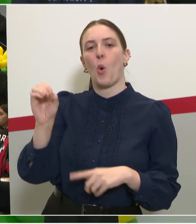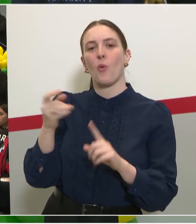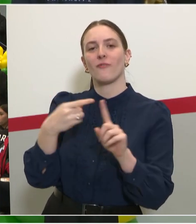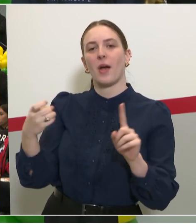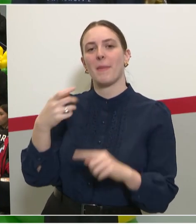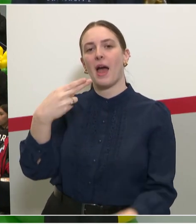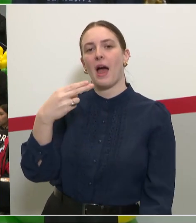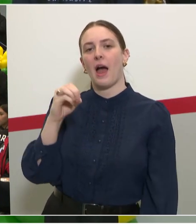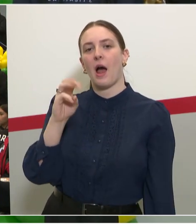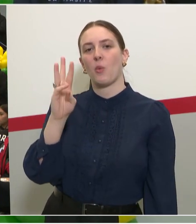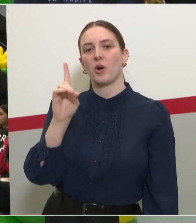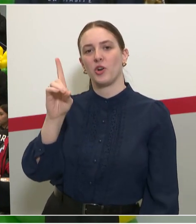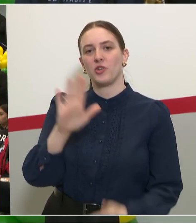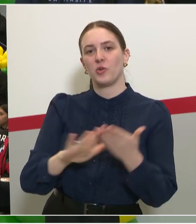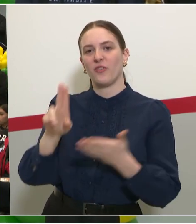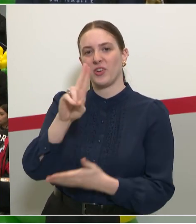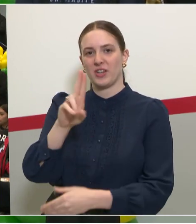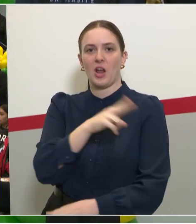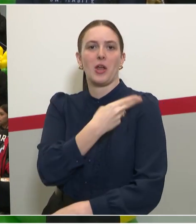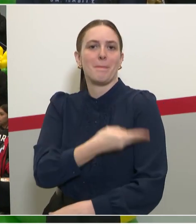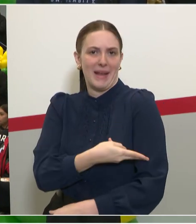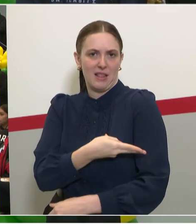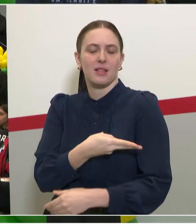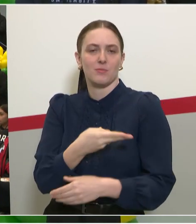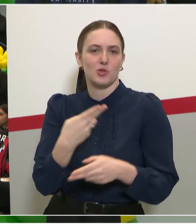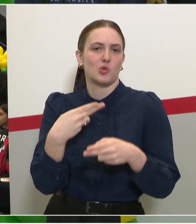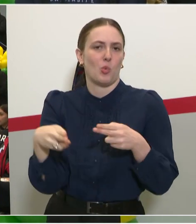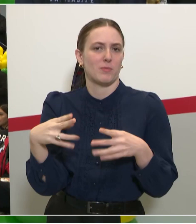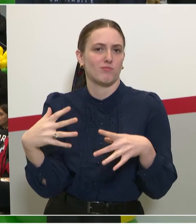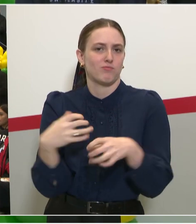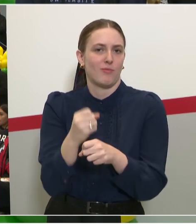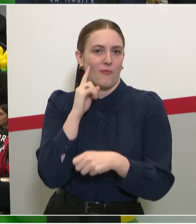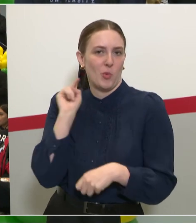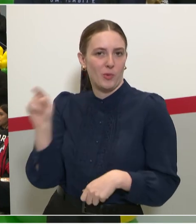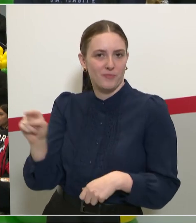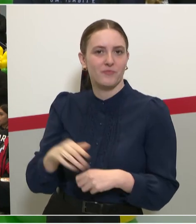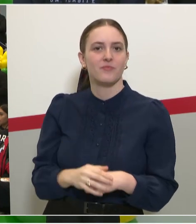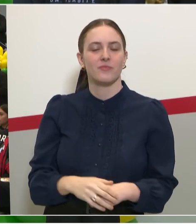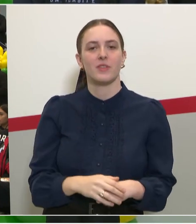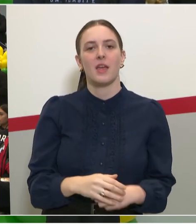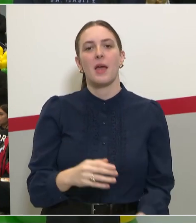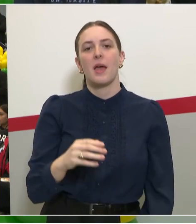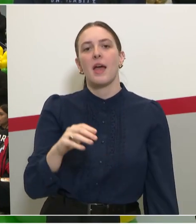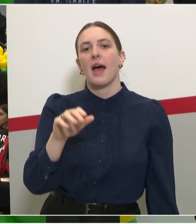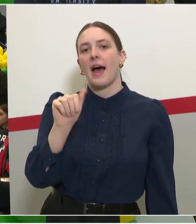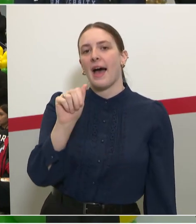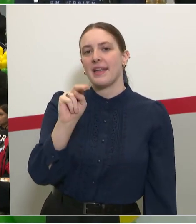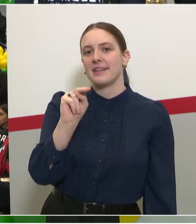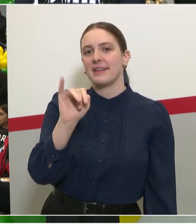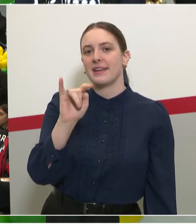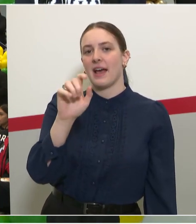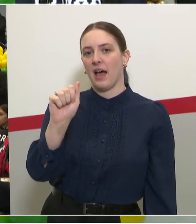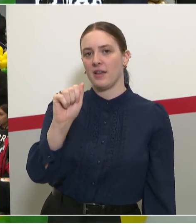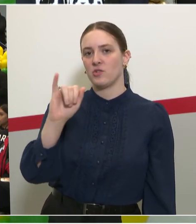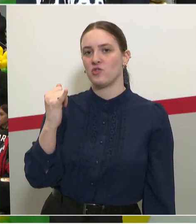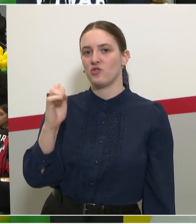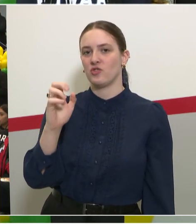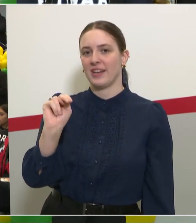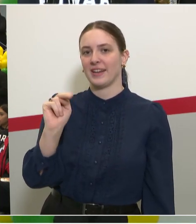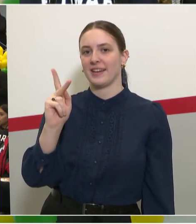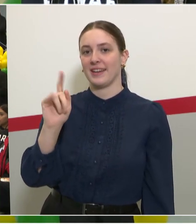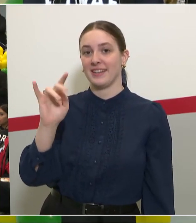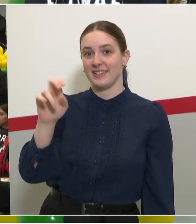her bio, and then we're going to go straight into our special guest. Miss Anita Jenkins joined our as Chief